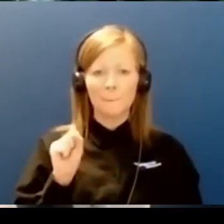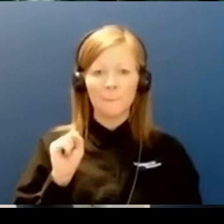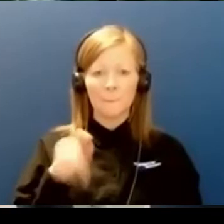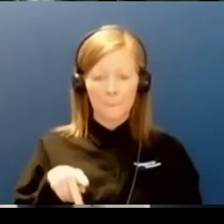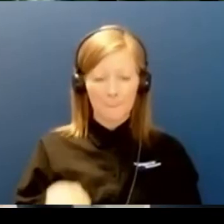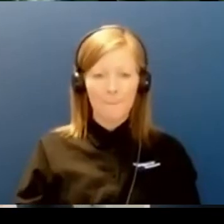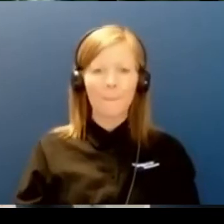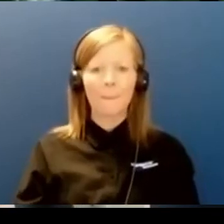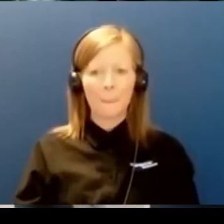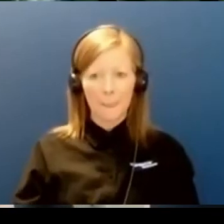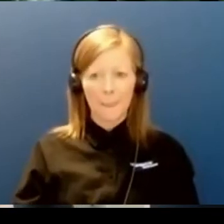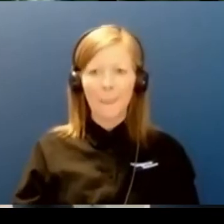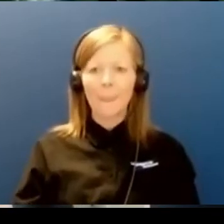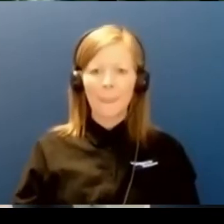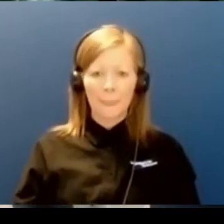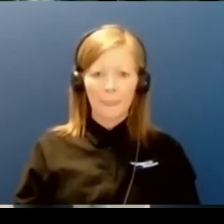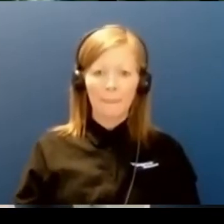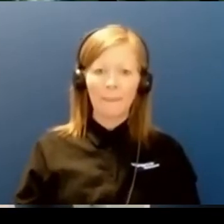with your